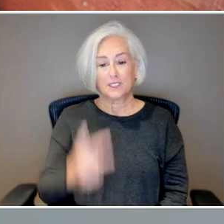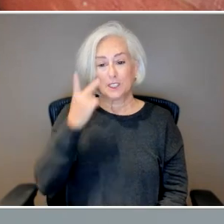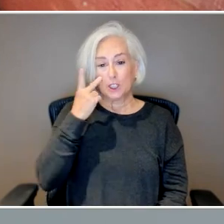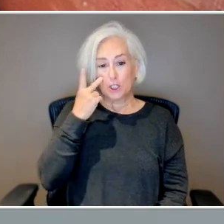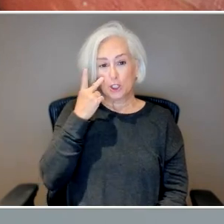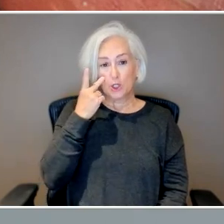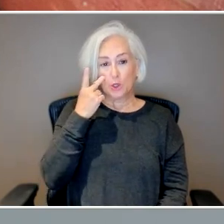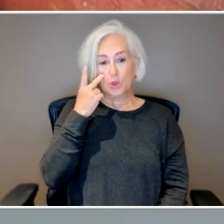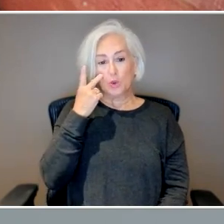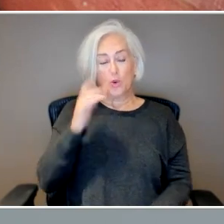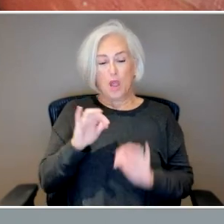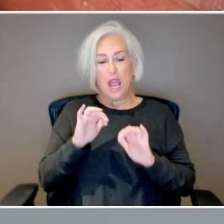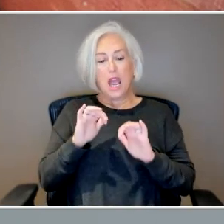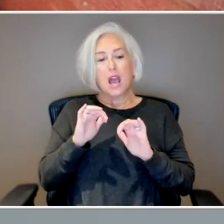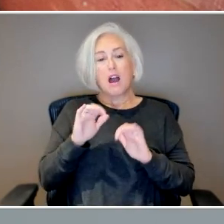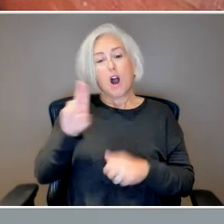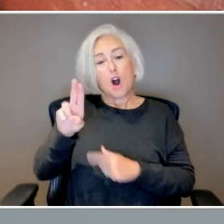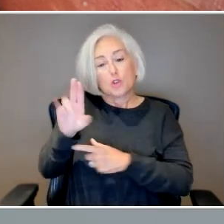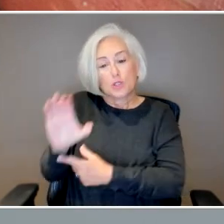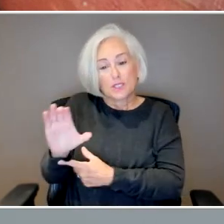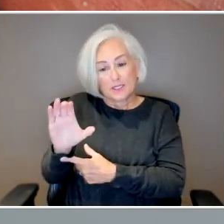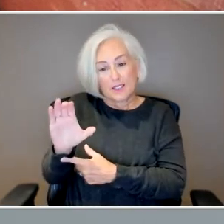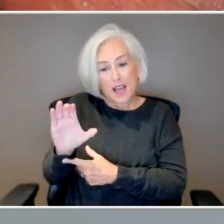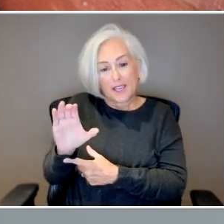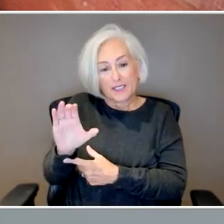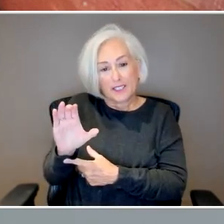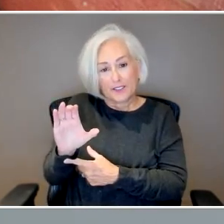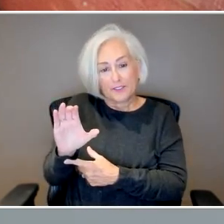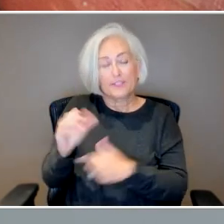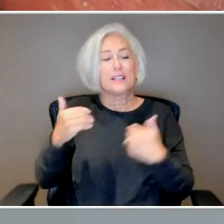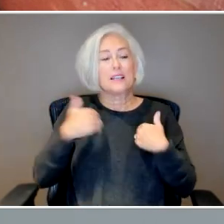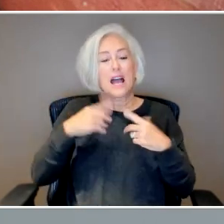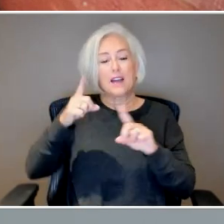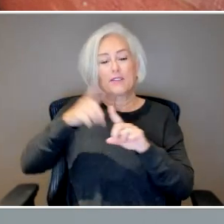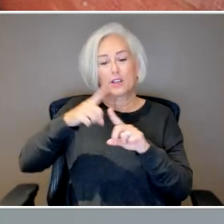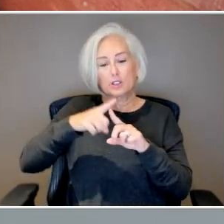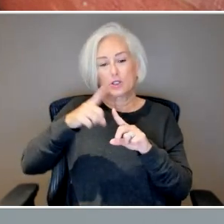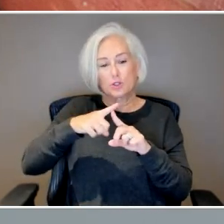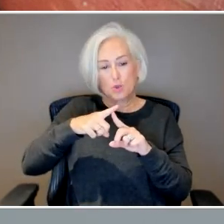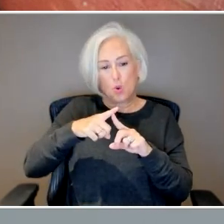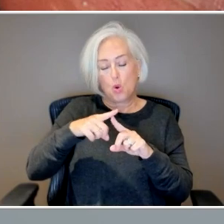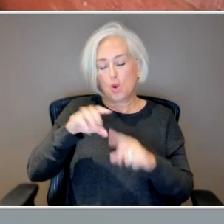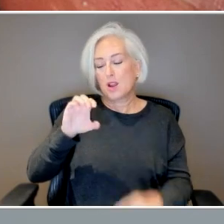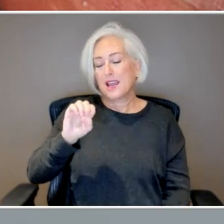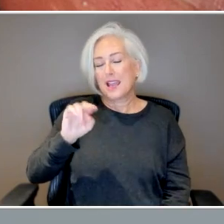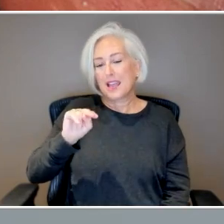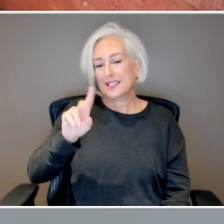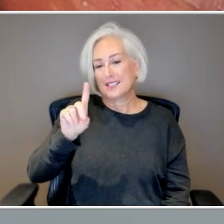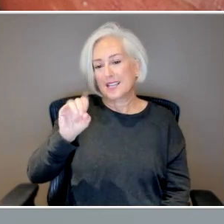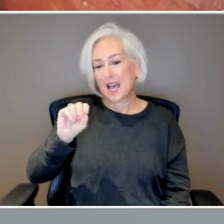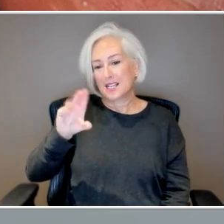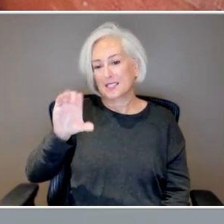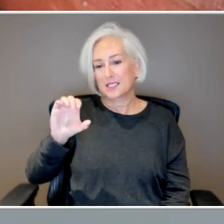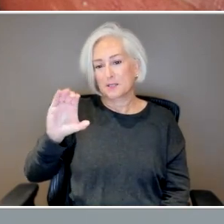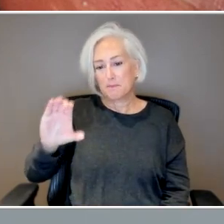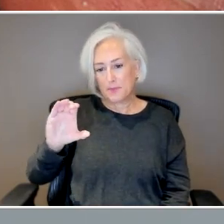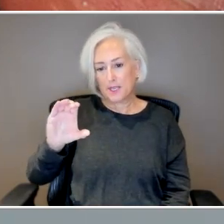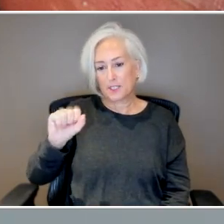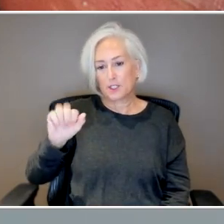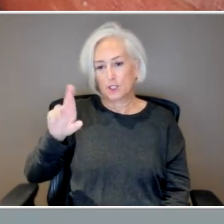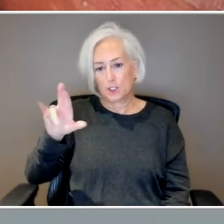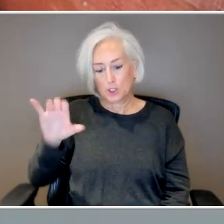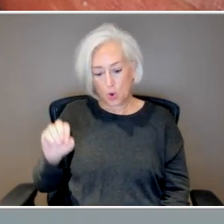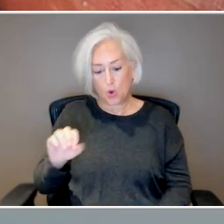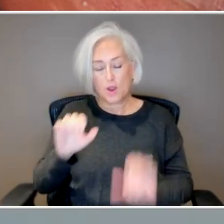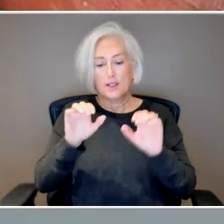grade ulcerative colitis is based on a score coming from Mayo Clinic. It's called the Mayo Endoscopic Score. It can range between Mayo Endoscopic Score of 0, which means